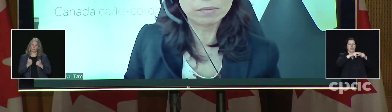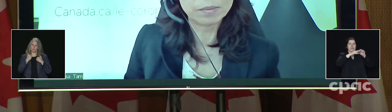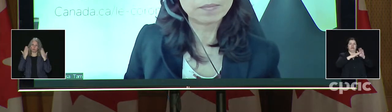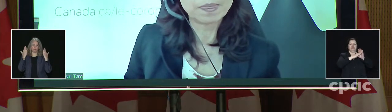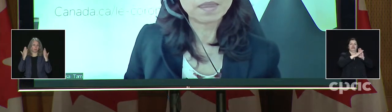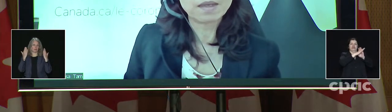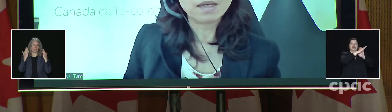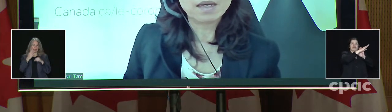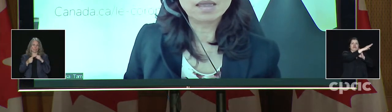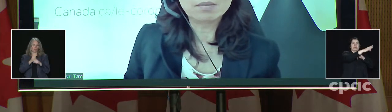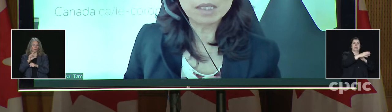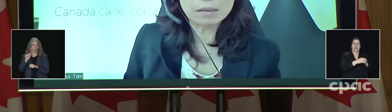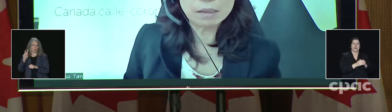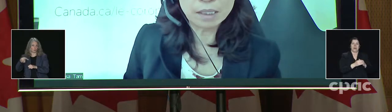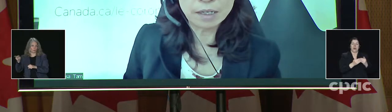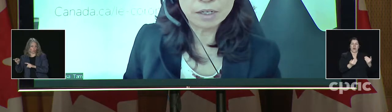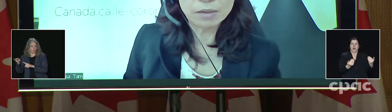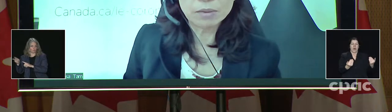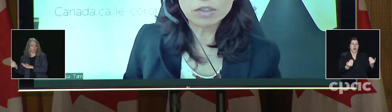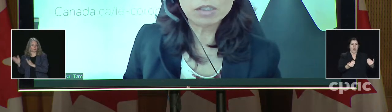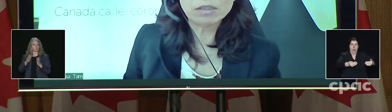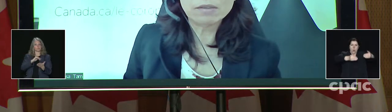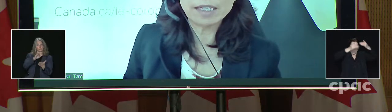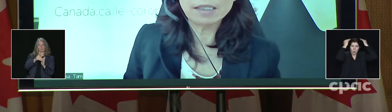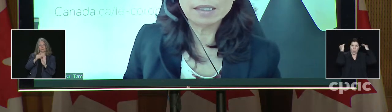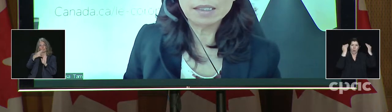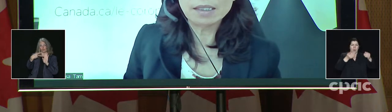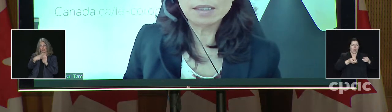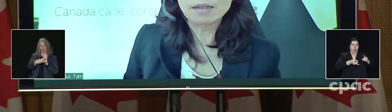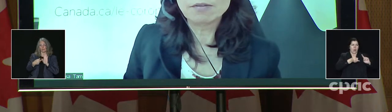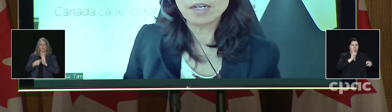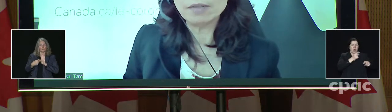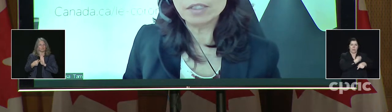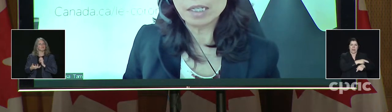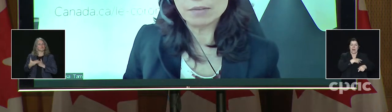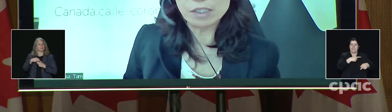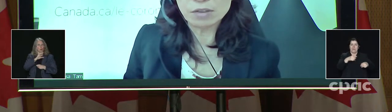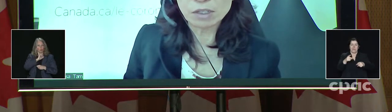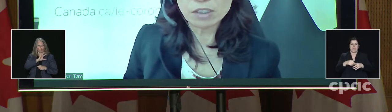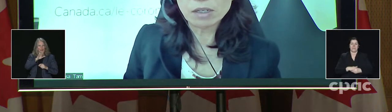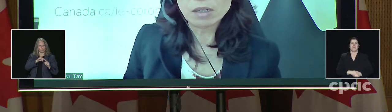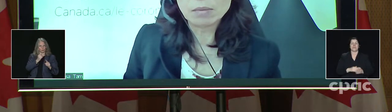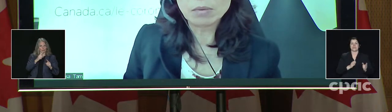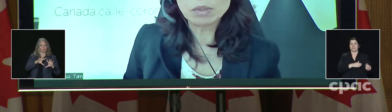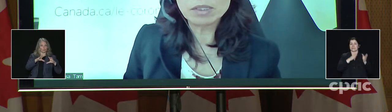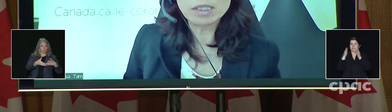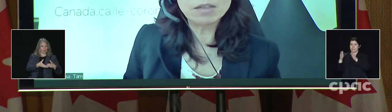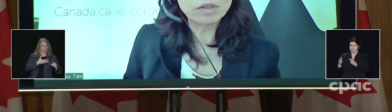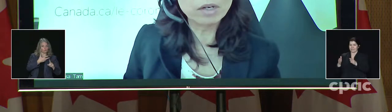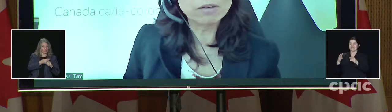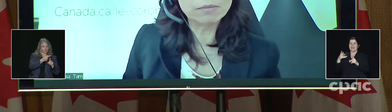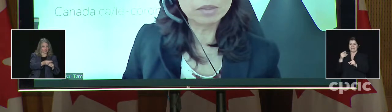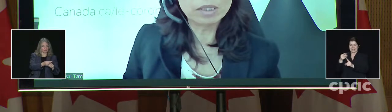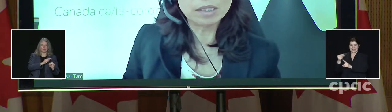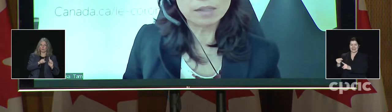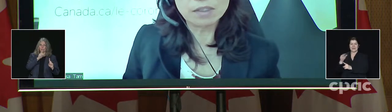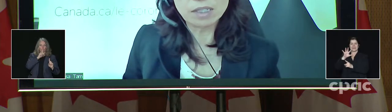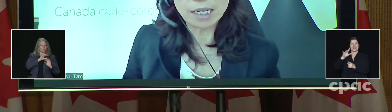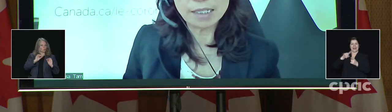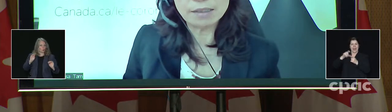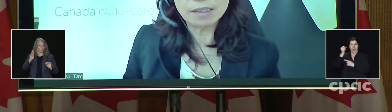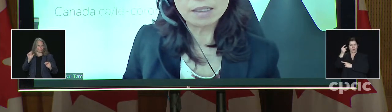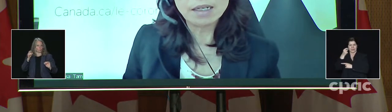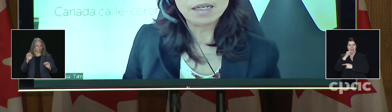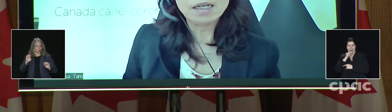2022. In the middle scenario, which includes vaccinating 5 to 11-year-olds, but with still no boosters given